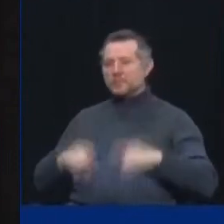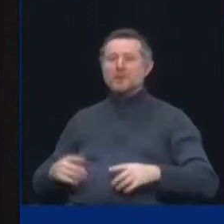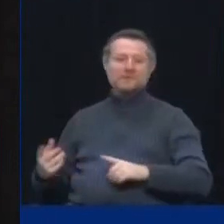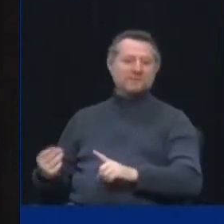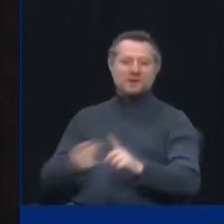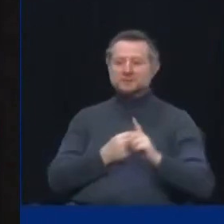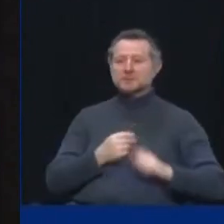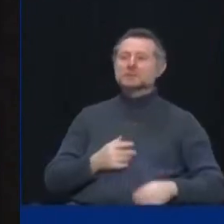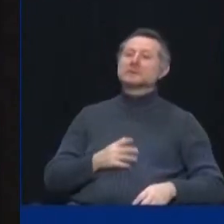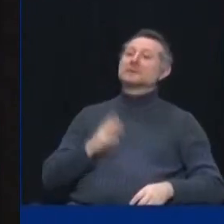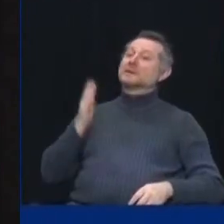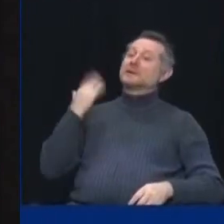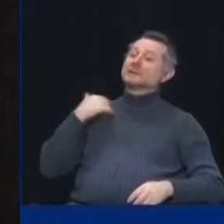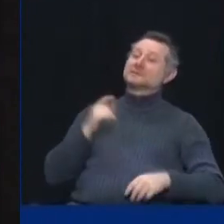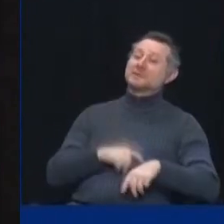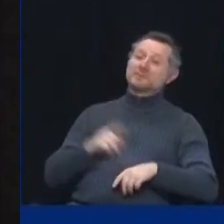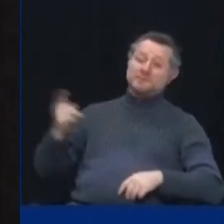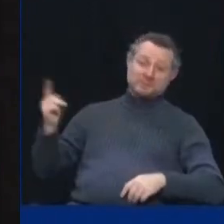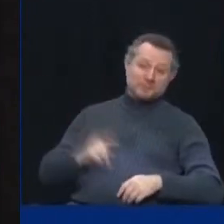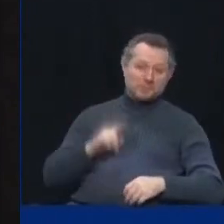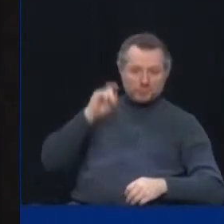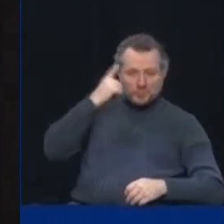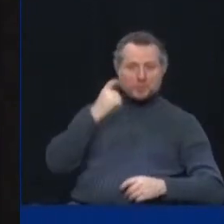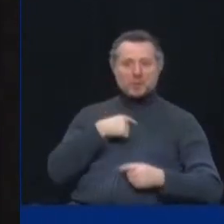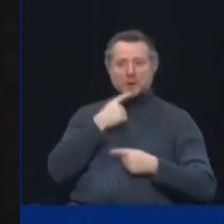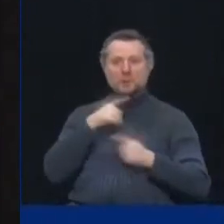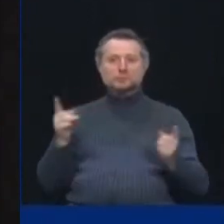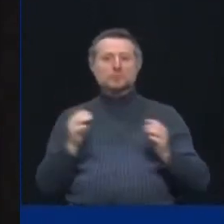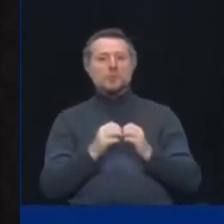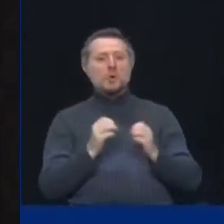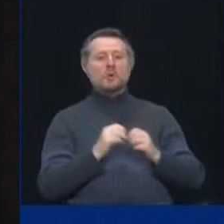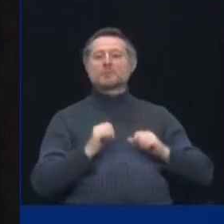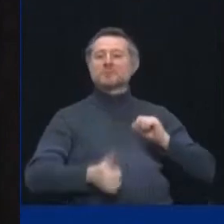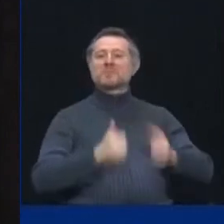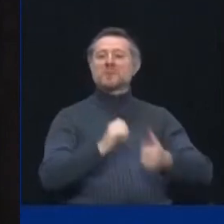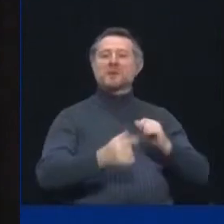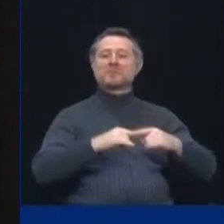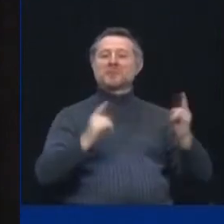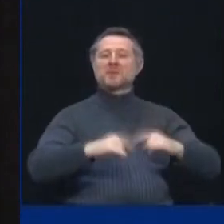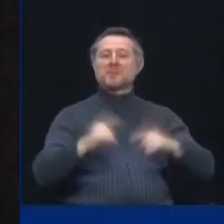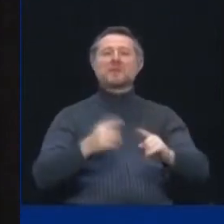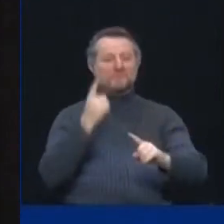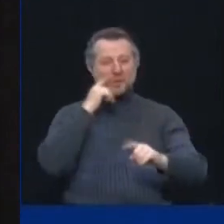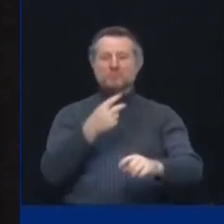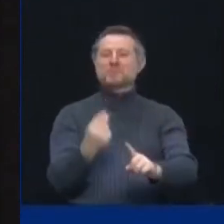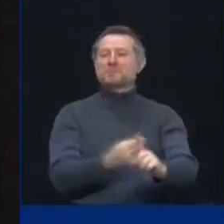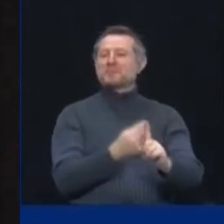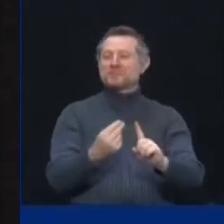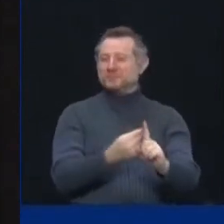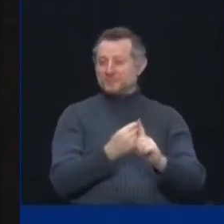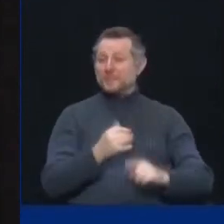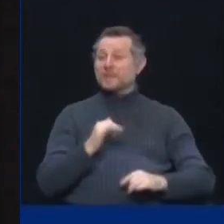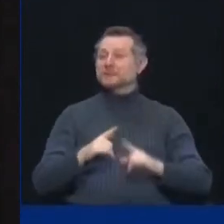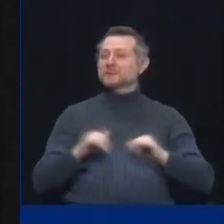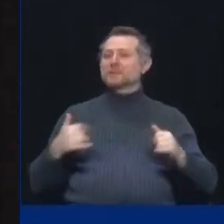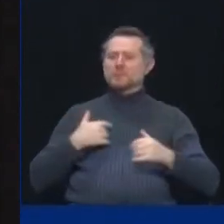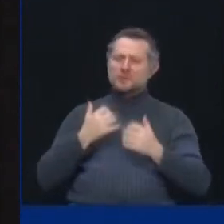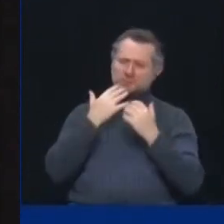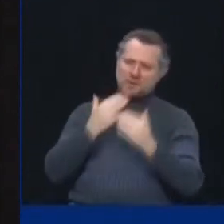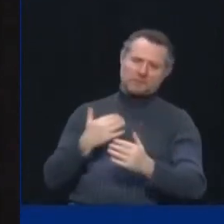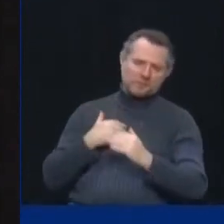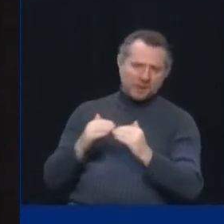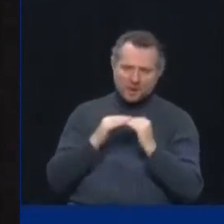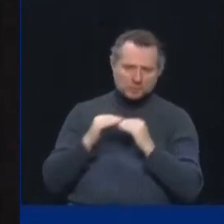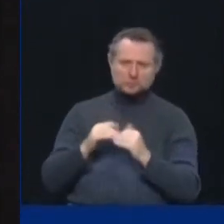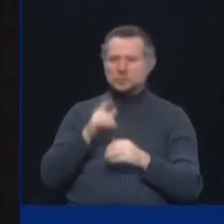the Bronx, we were announcing more and more vaccination sites in the communities in our borough. I also want to thank our colleagues, my colleagues in government.